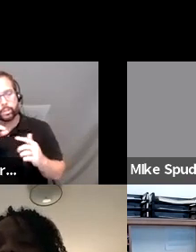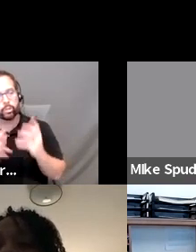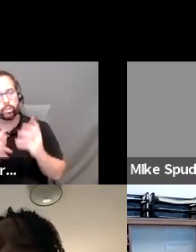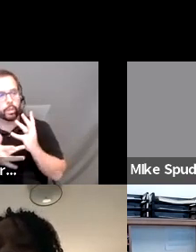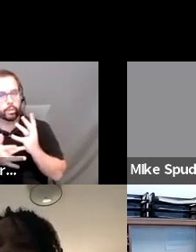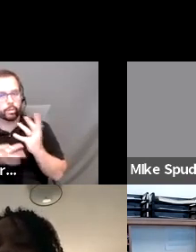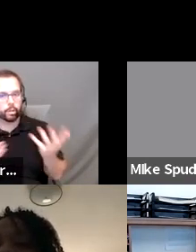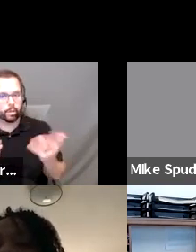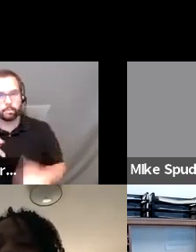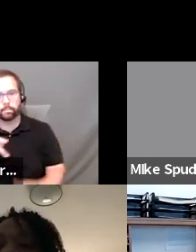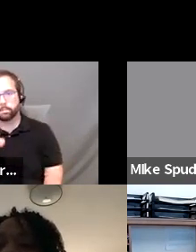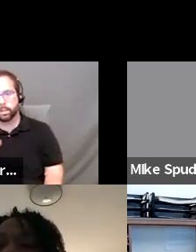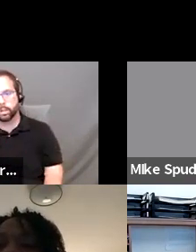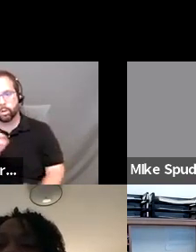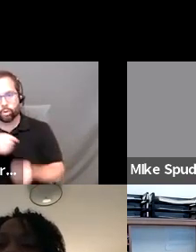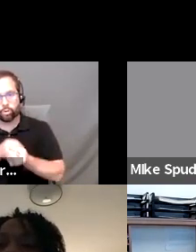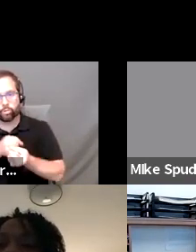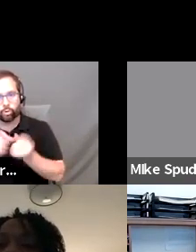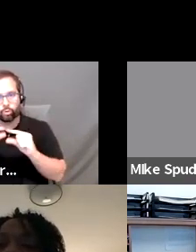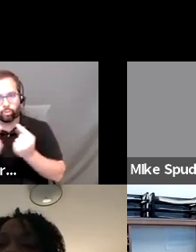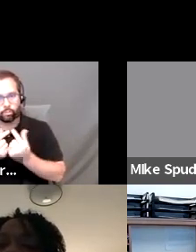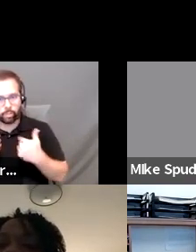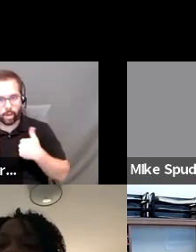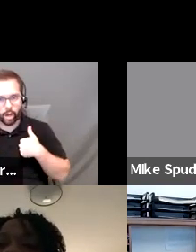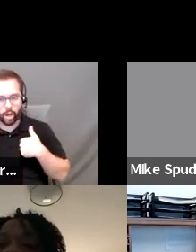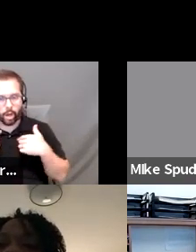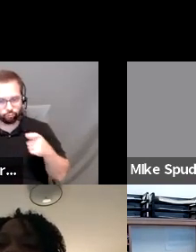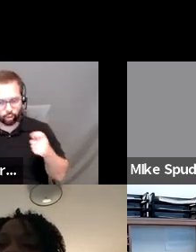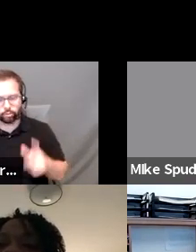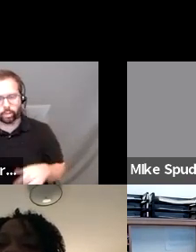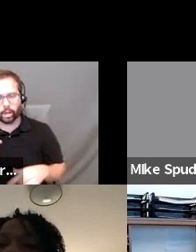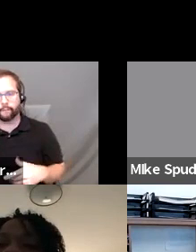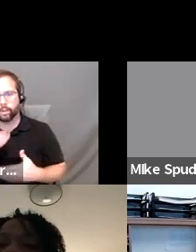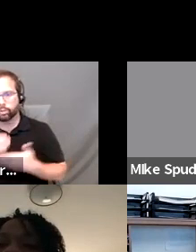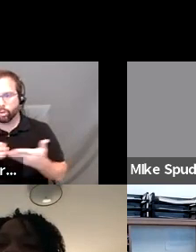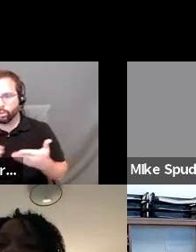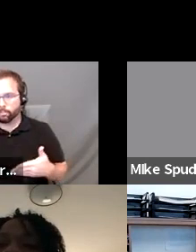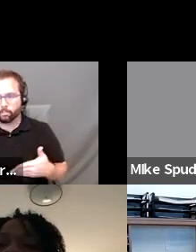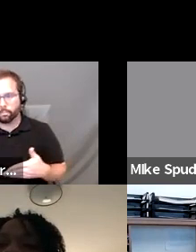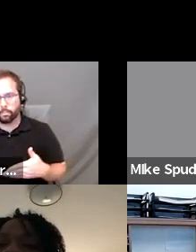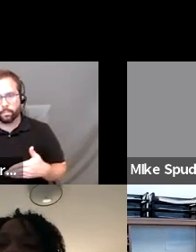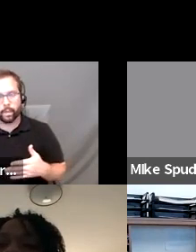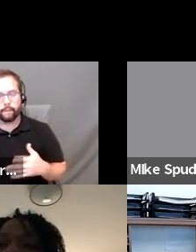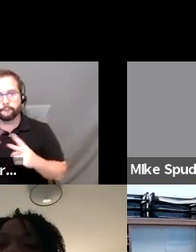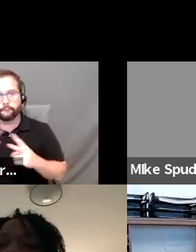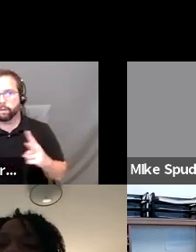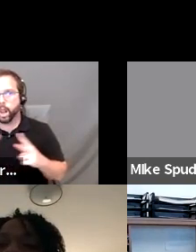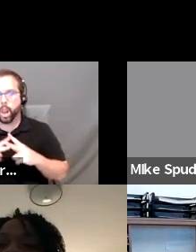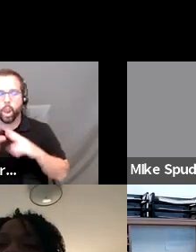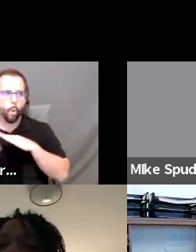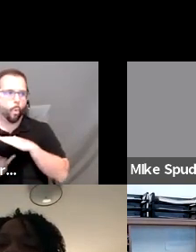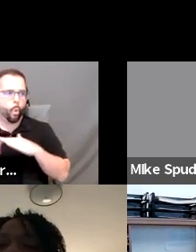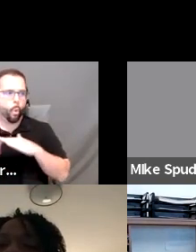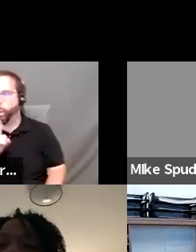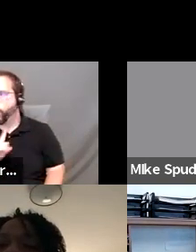peer support group that I run. You have individuals who are desperately lonely and do not have